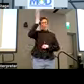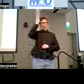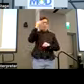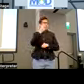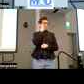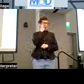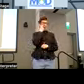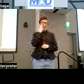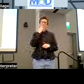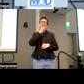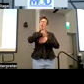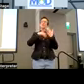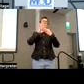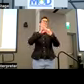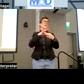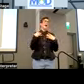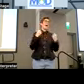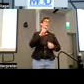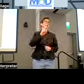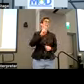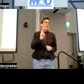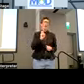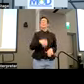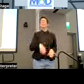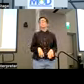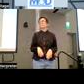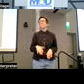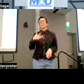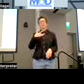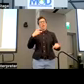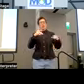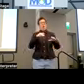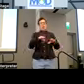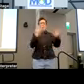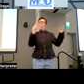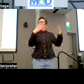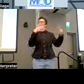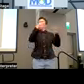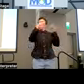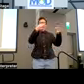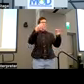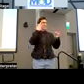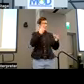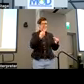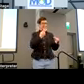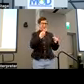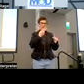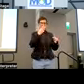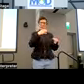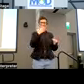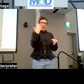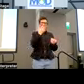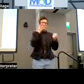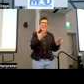all the healthcare stuff is so often when I talk about these issues, I start with healthcare because it's so easy to see the privacy issues